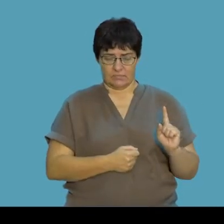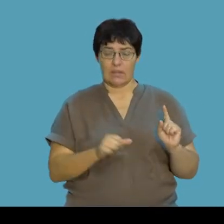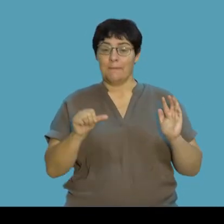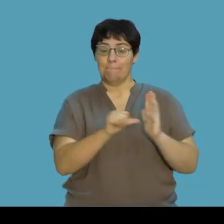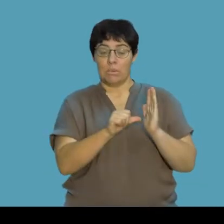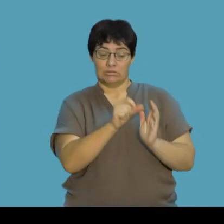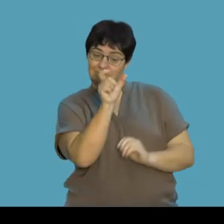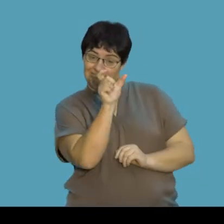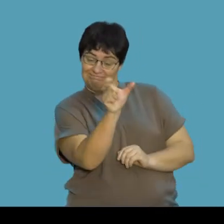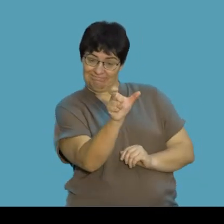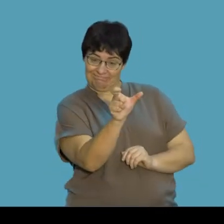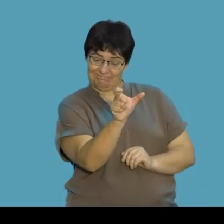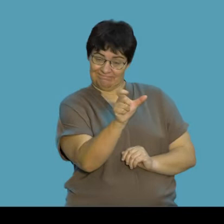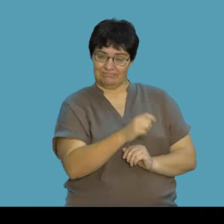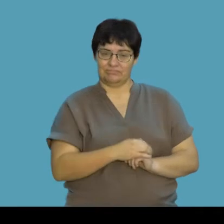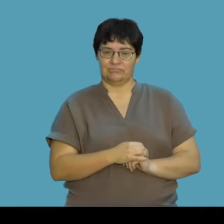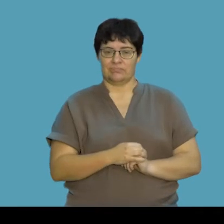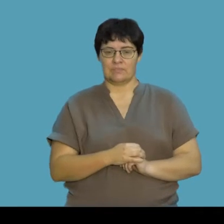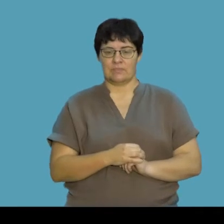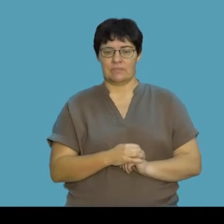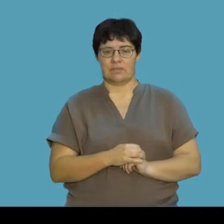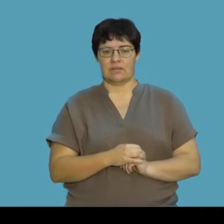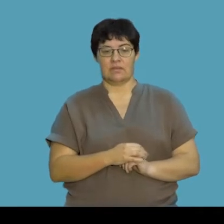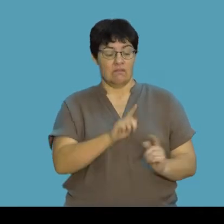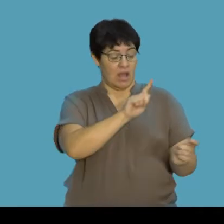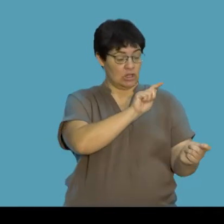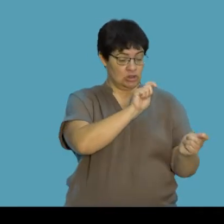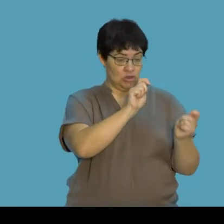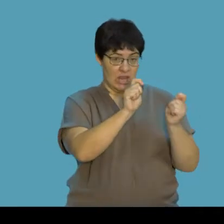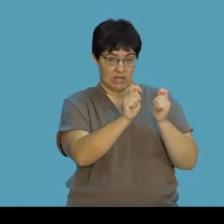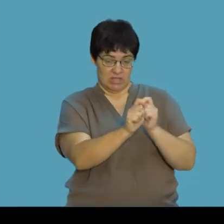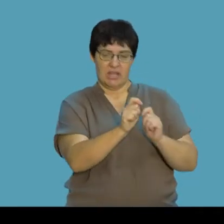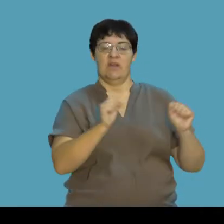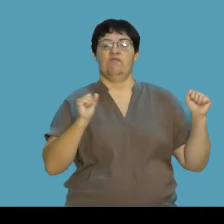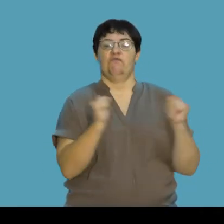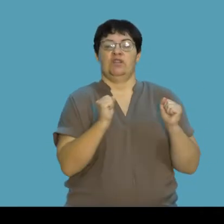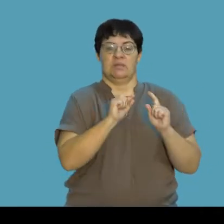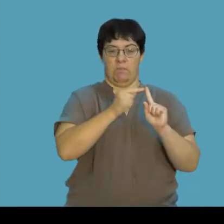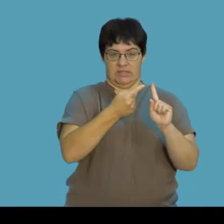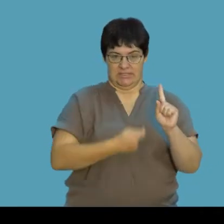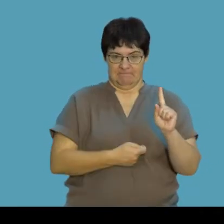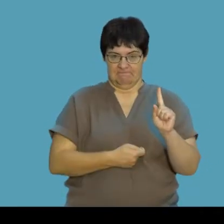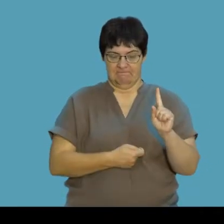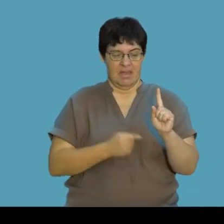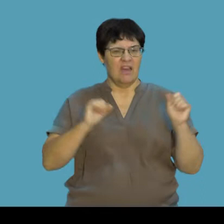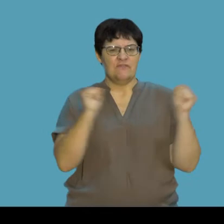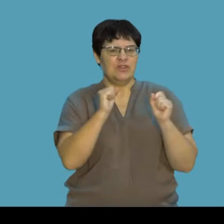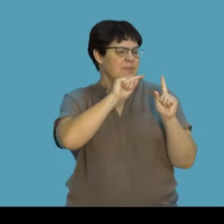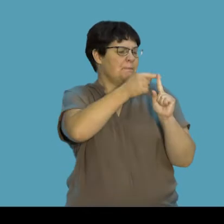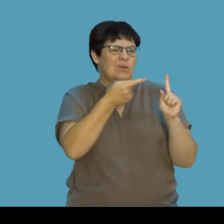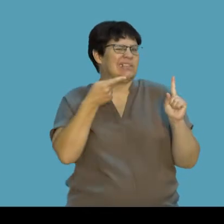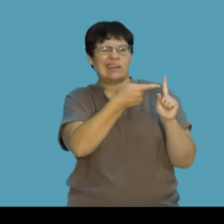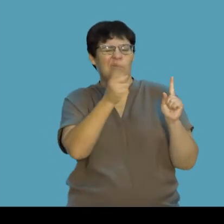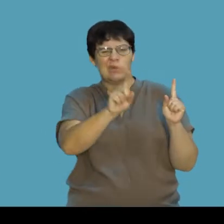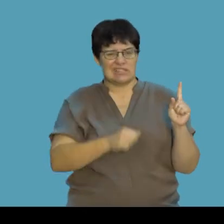the key term that relates to that change of that state of matter is freezing point. Okay, what is